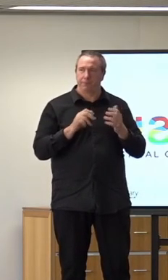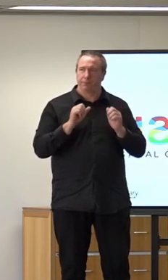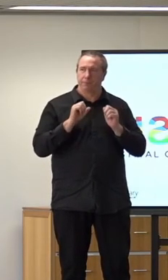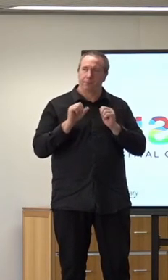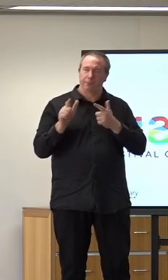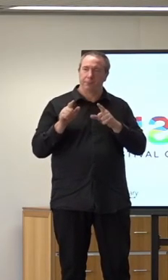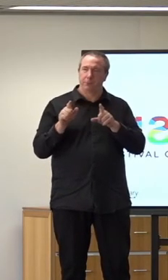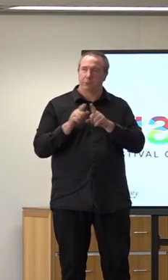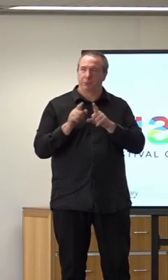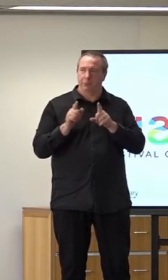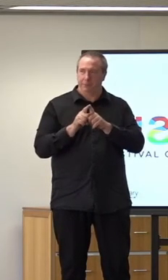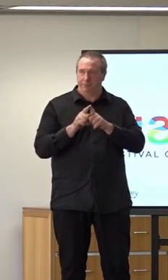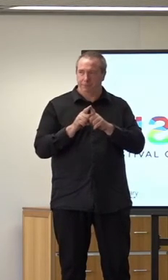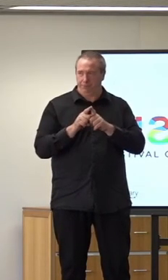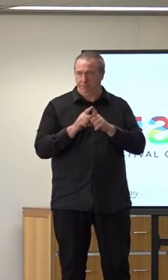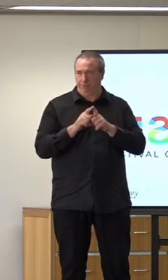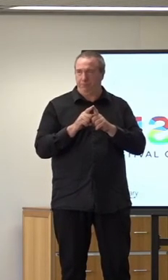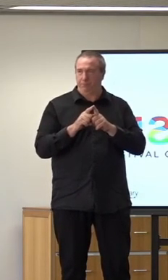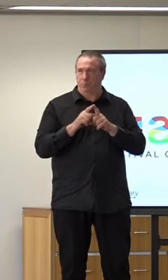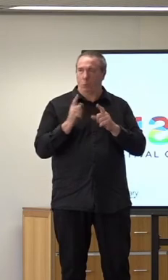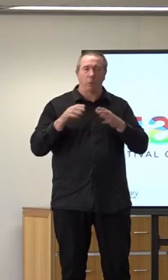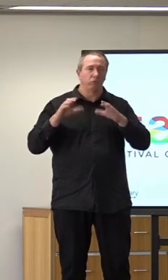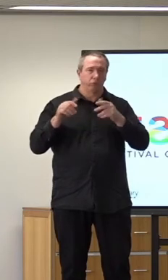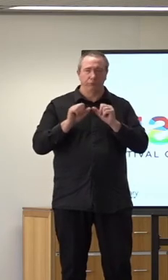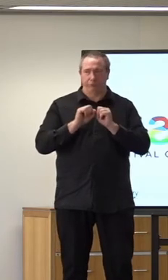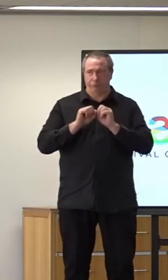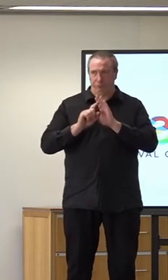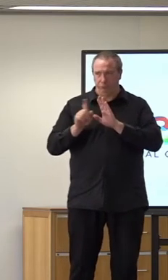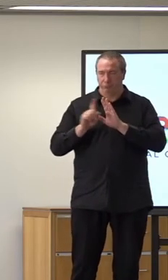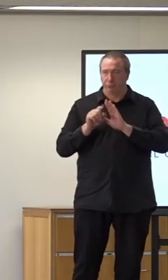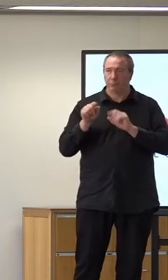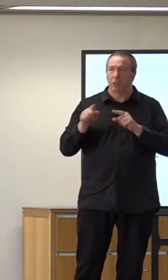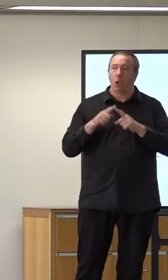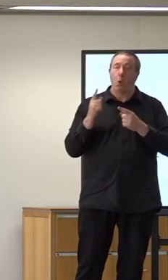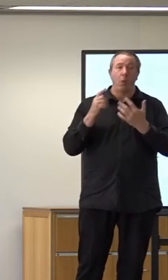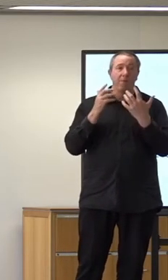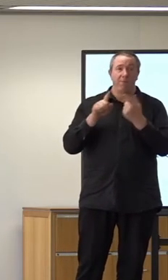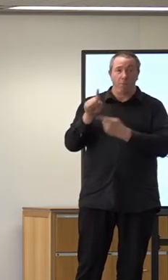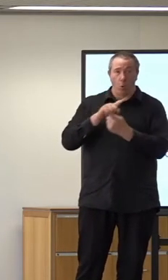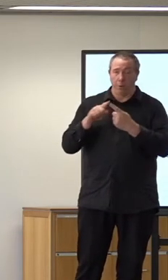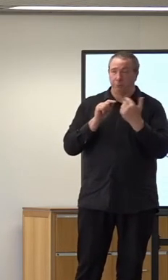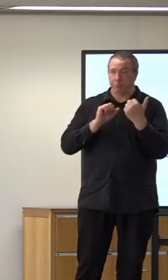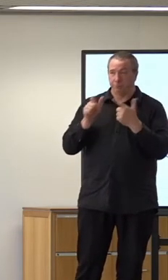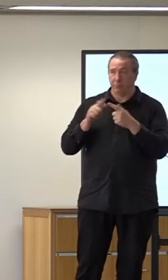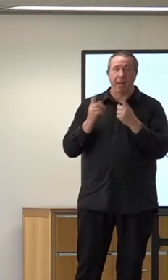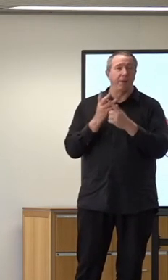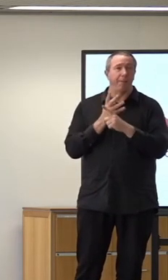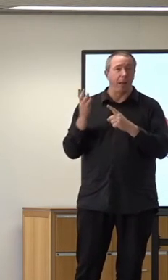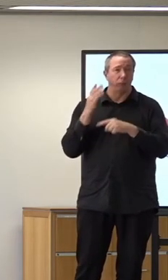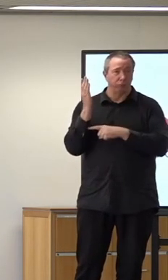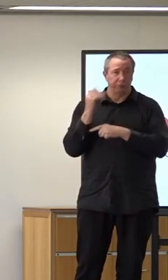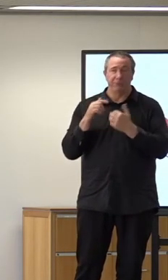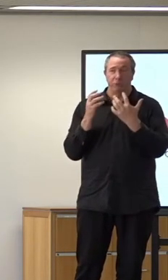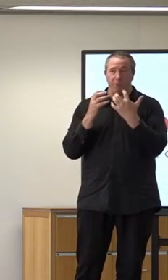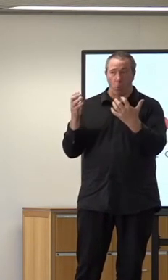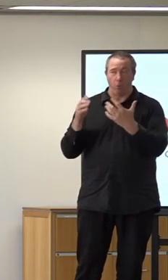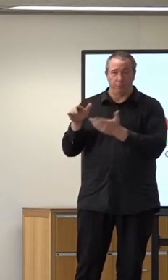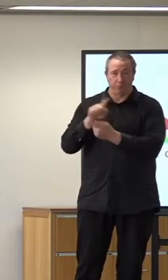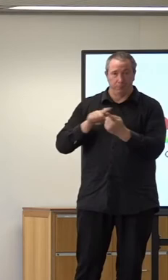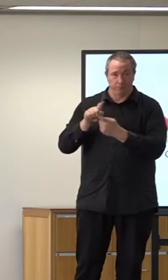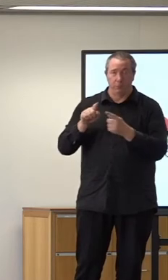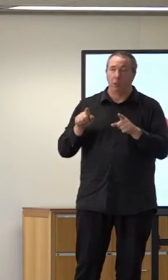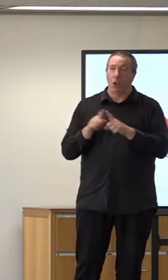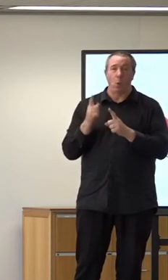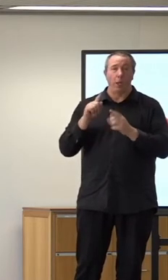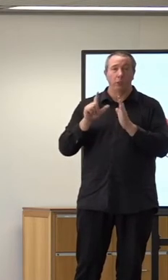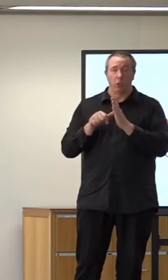which is a contemporary performance network in Europe. And something that we started doing at those forums when we'd done a panel presentation, and this is the segue moment,